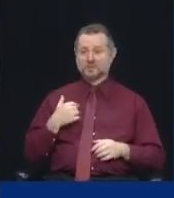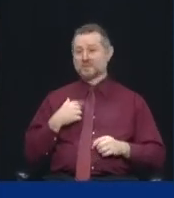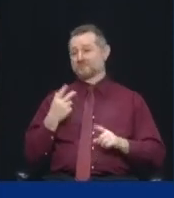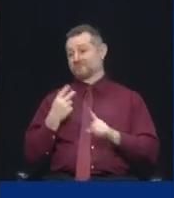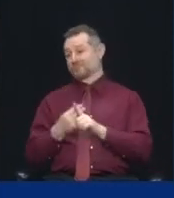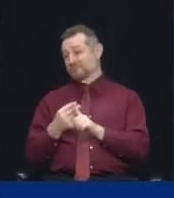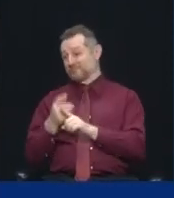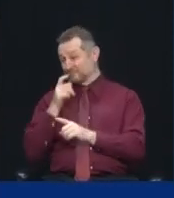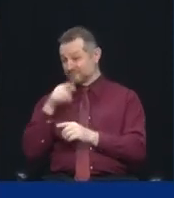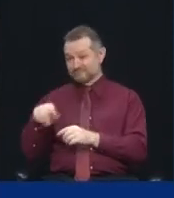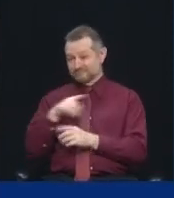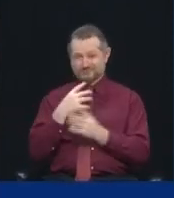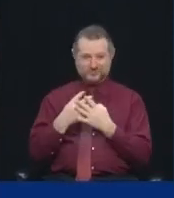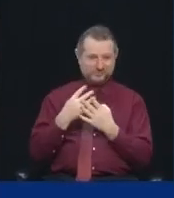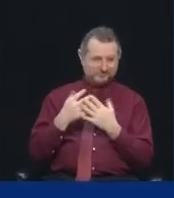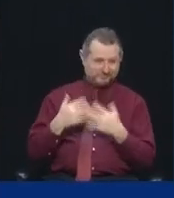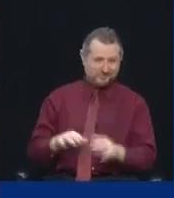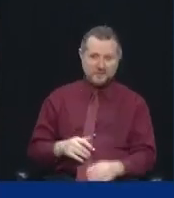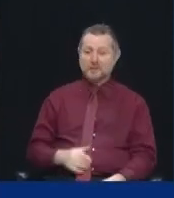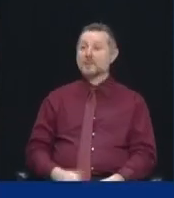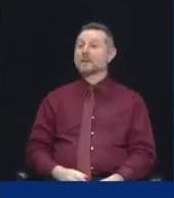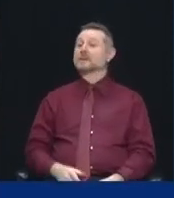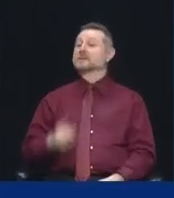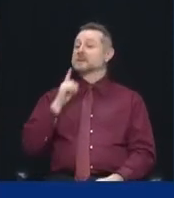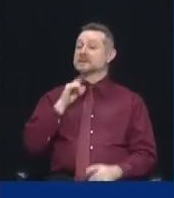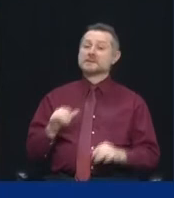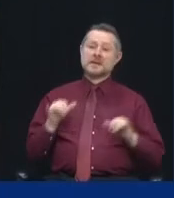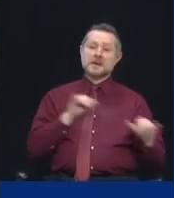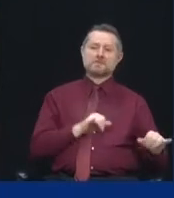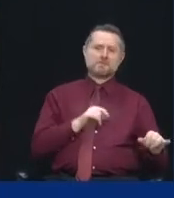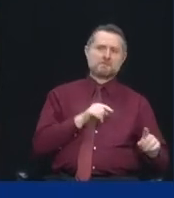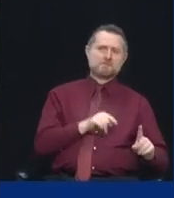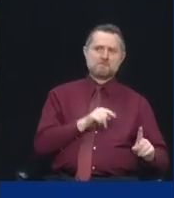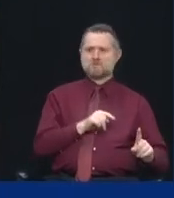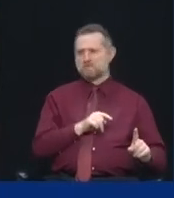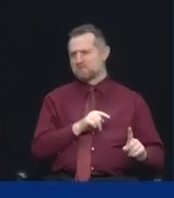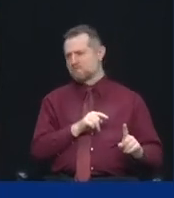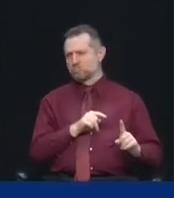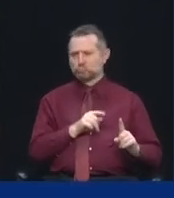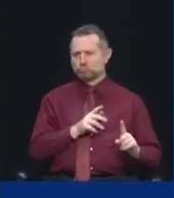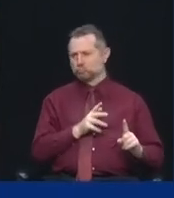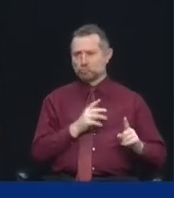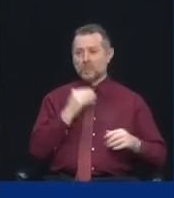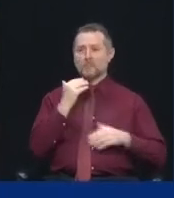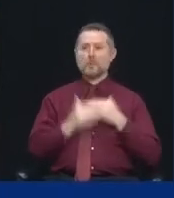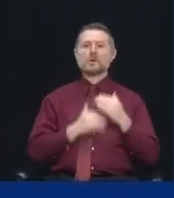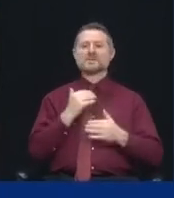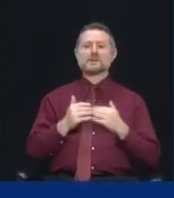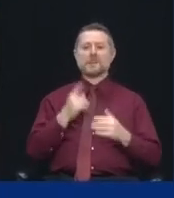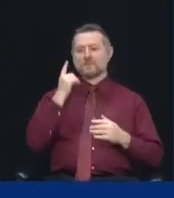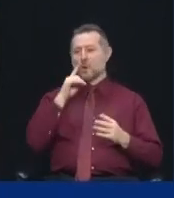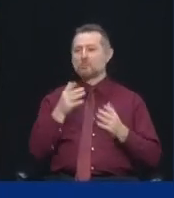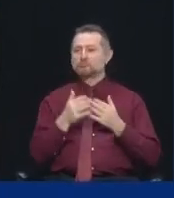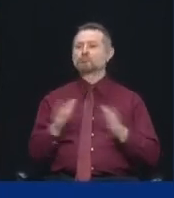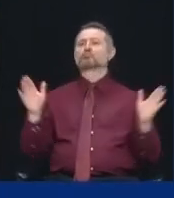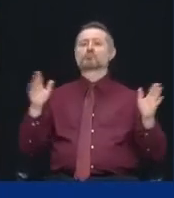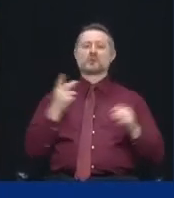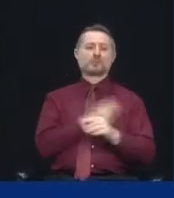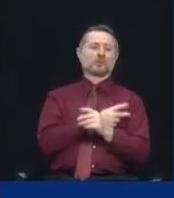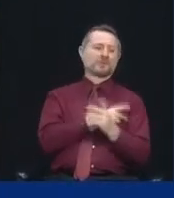prisons at the same guidelines that we were vaccinating people who were not in